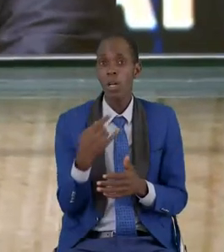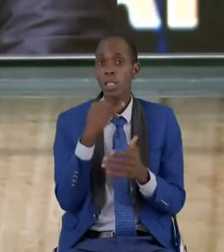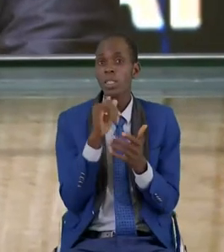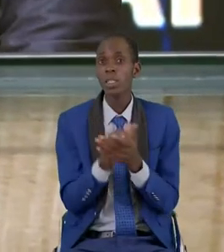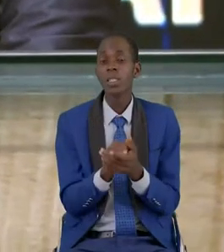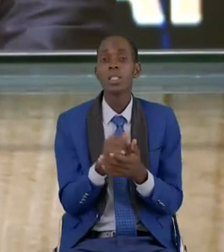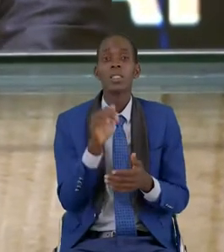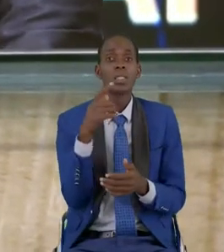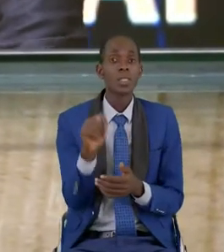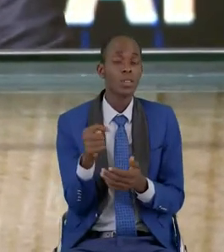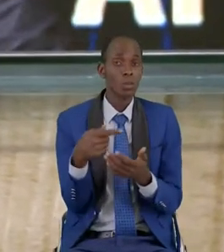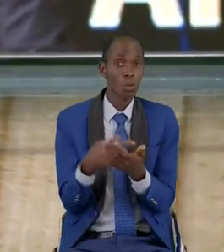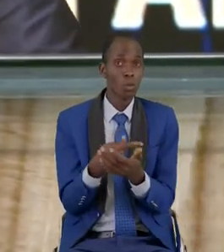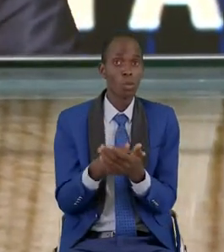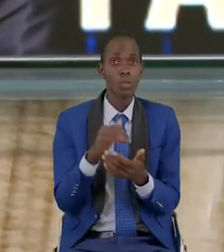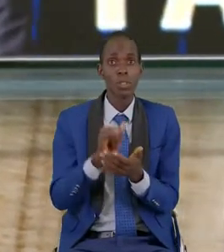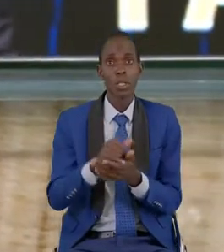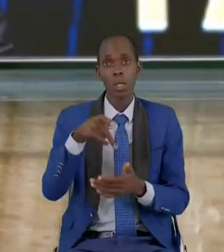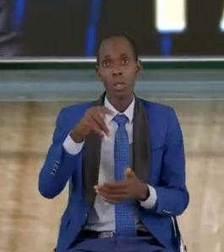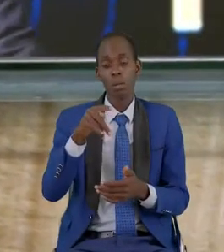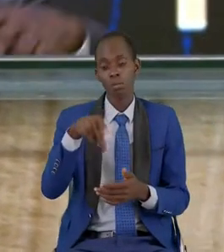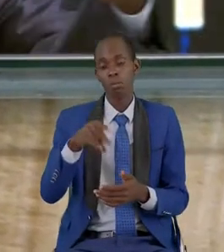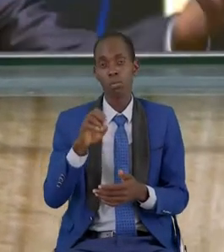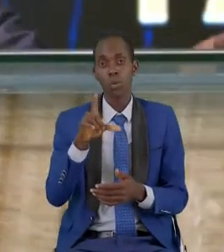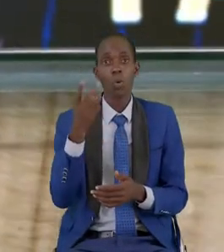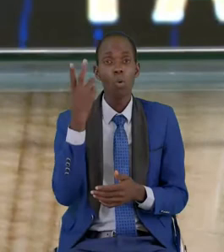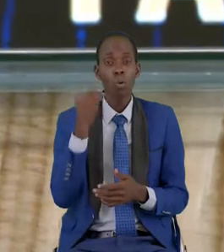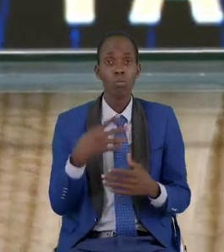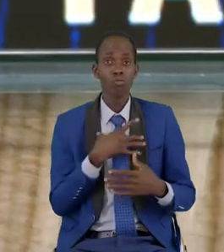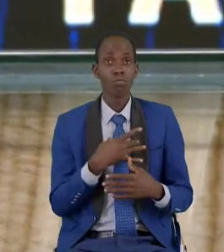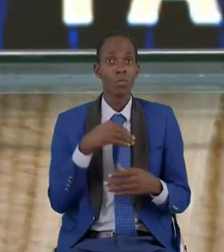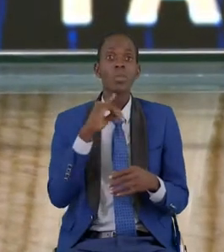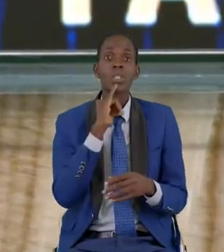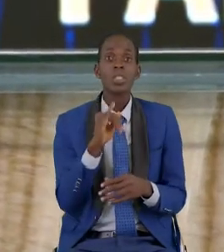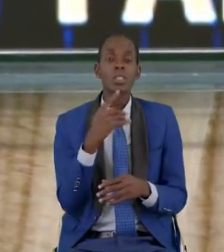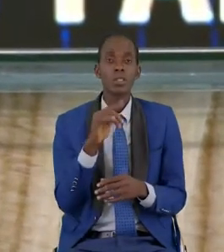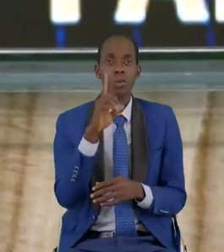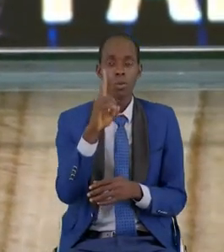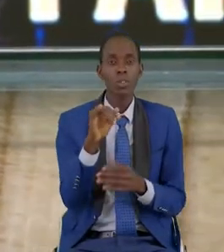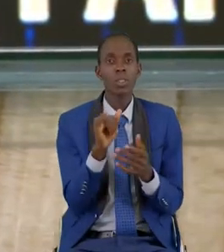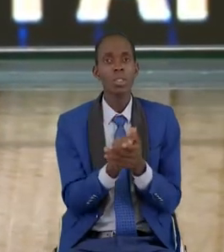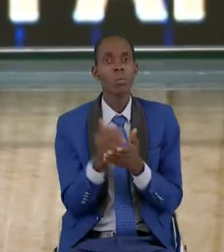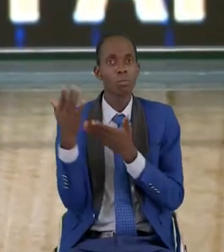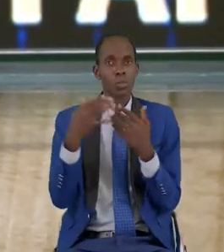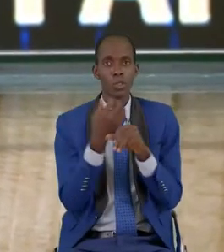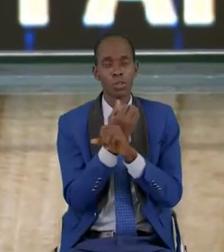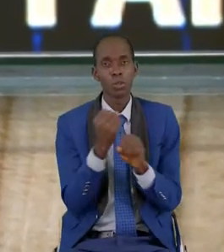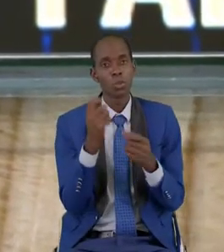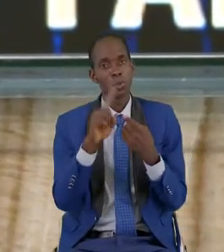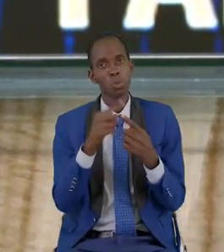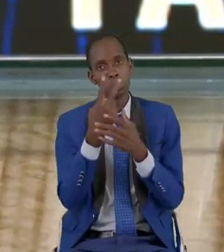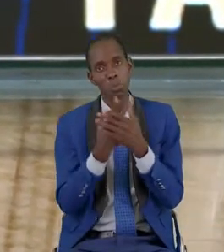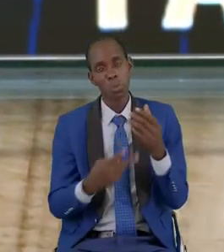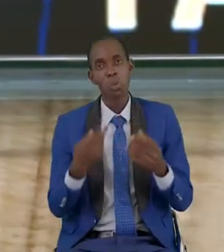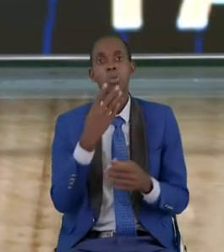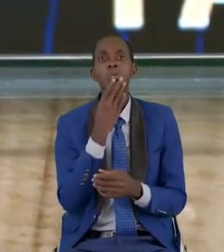was interested in the salvation of people, both Jews and Gentiles. So he had to defend the truth